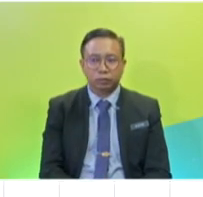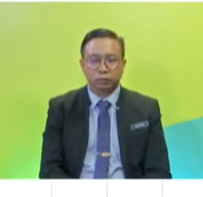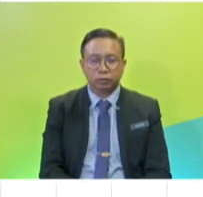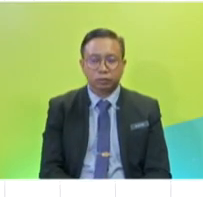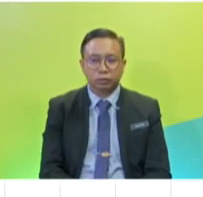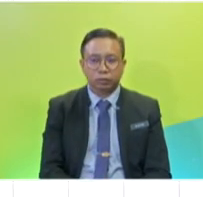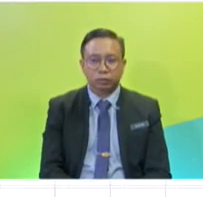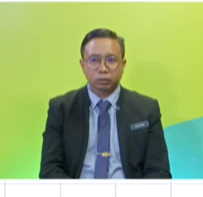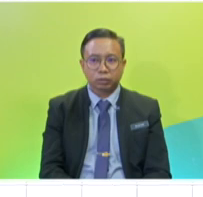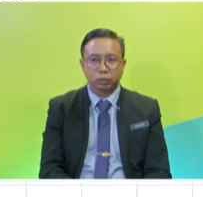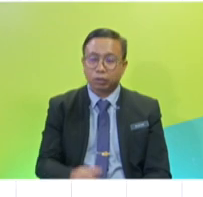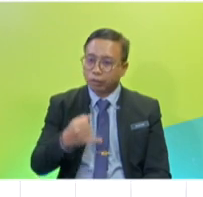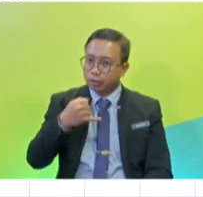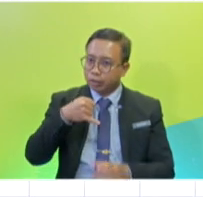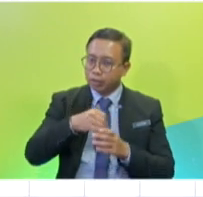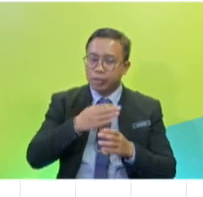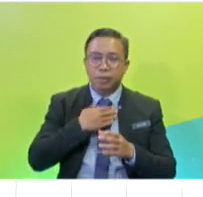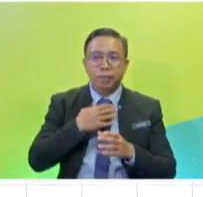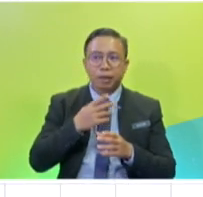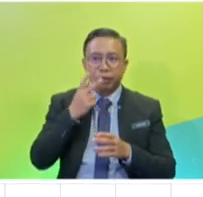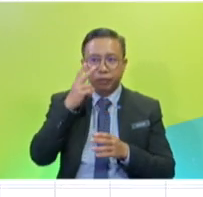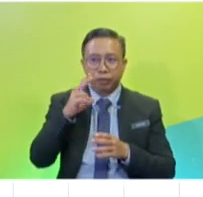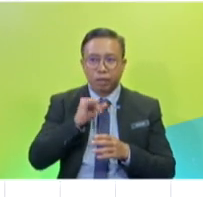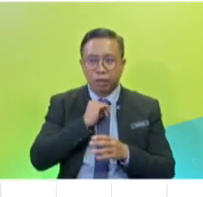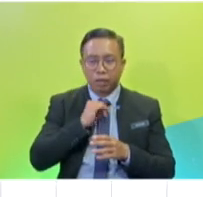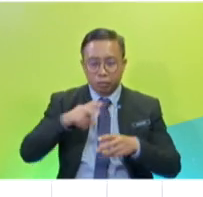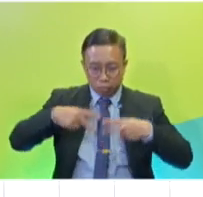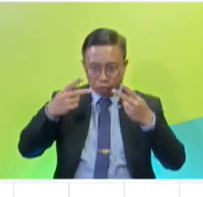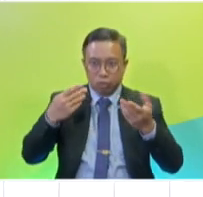My sentence is, in my view, I like your writing. If I travel to new place,